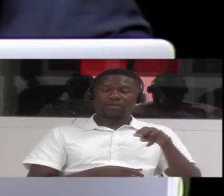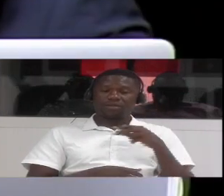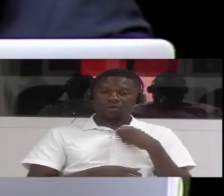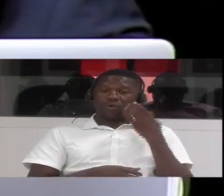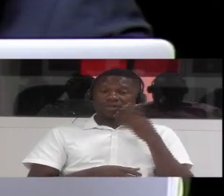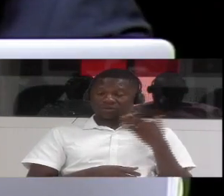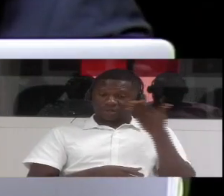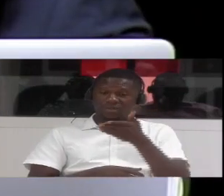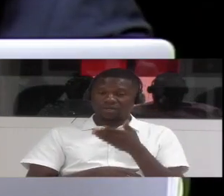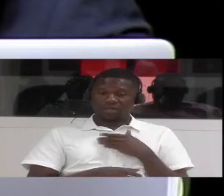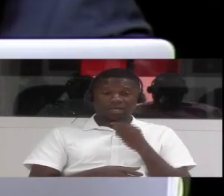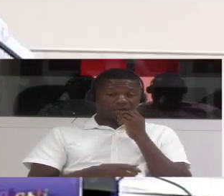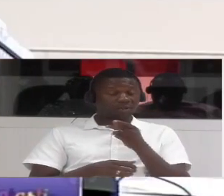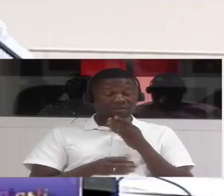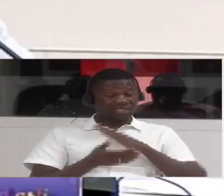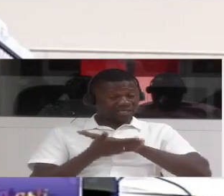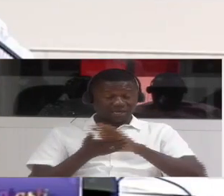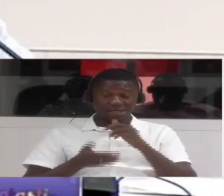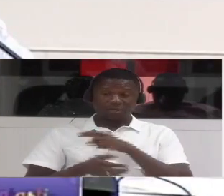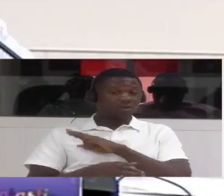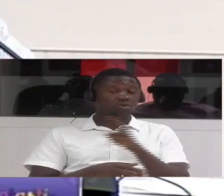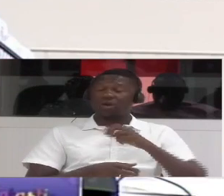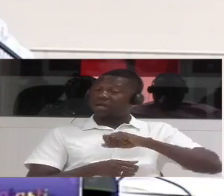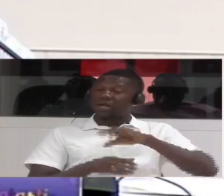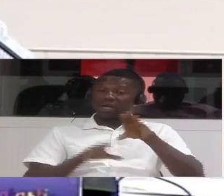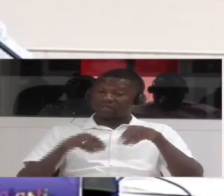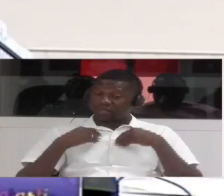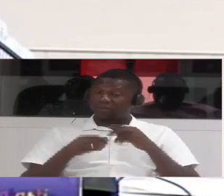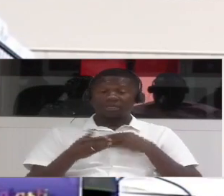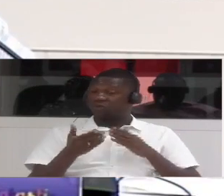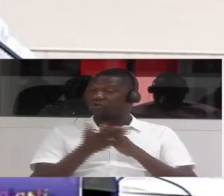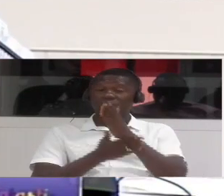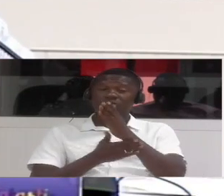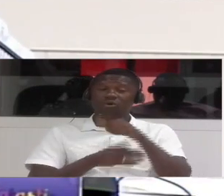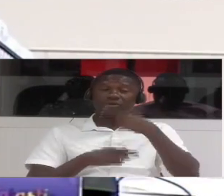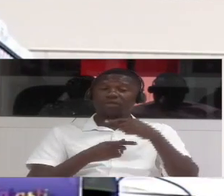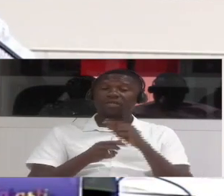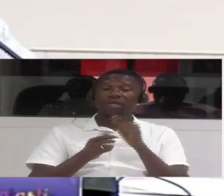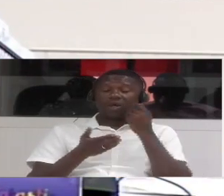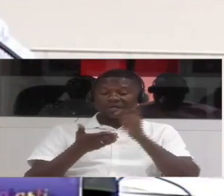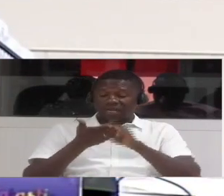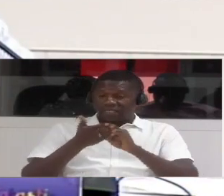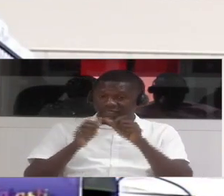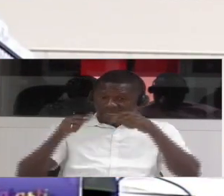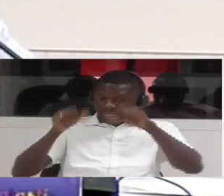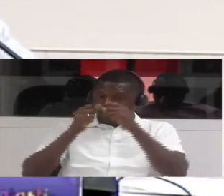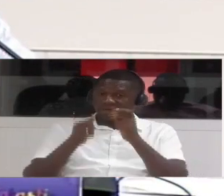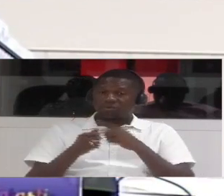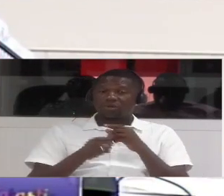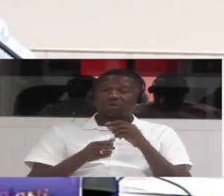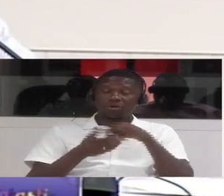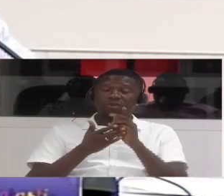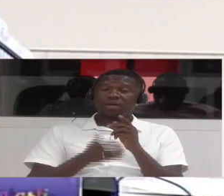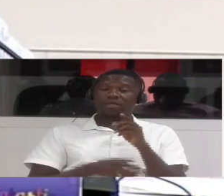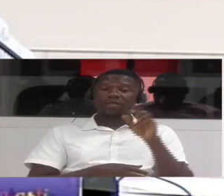they were not going to tolerate any continuation of that particular column that was being run by Deida. So